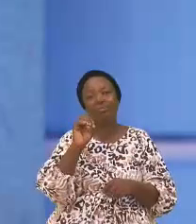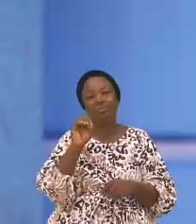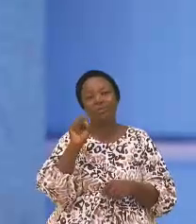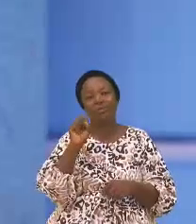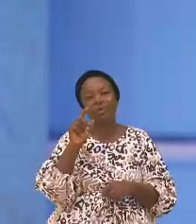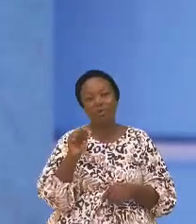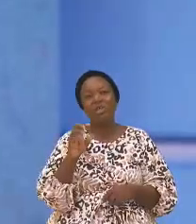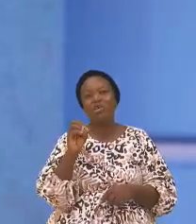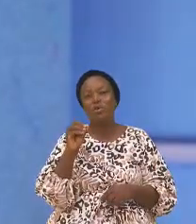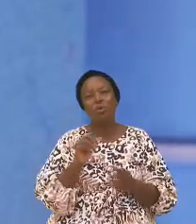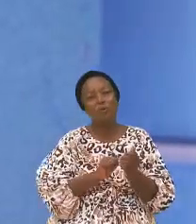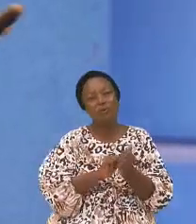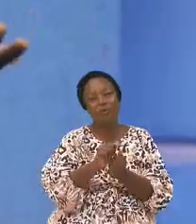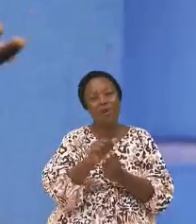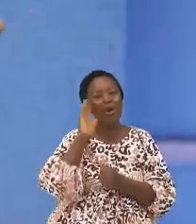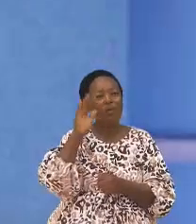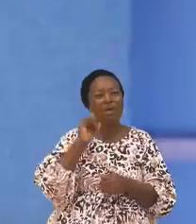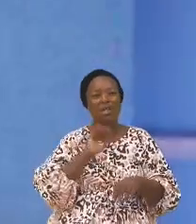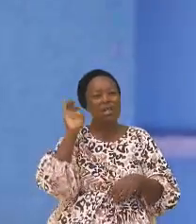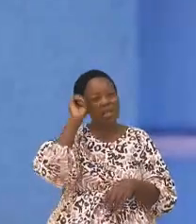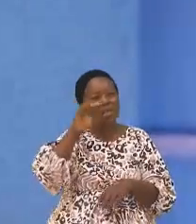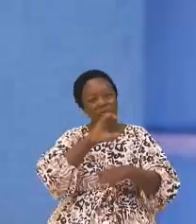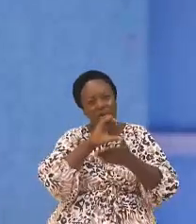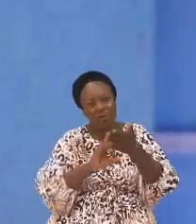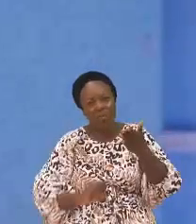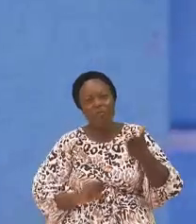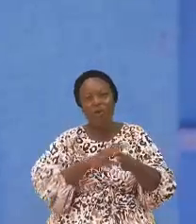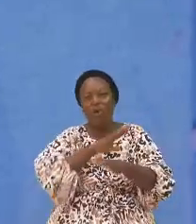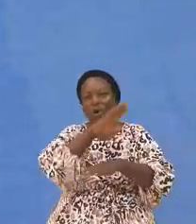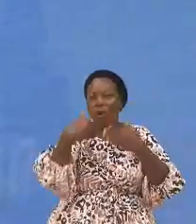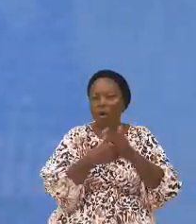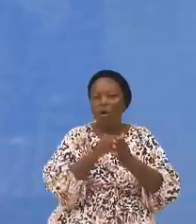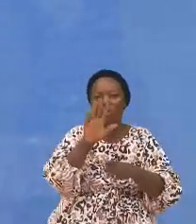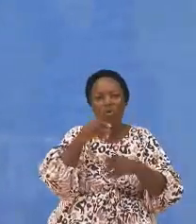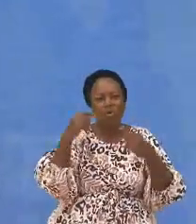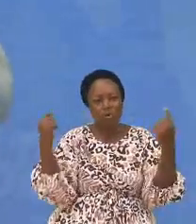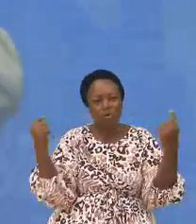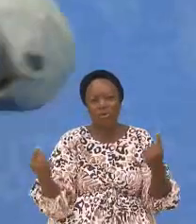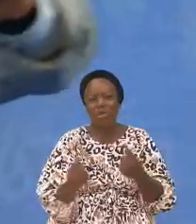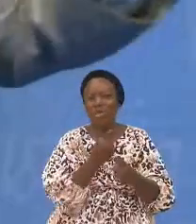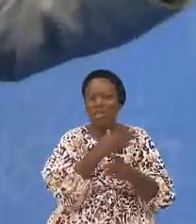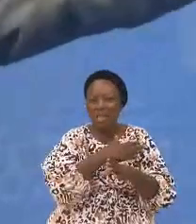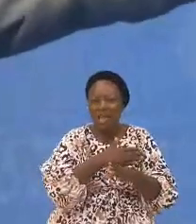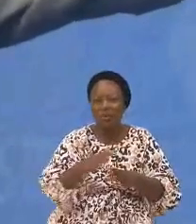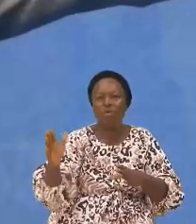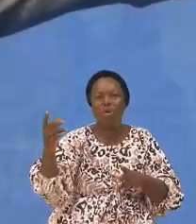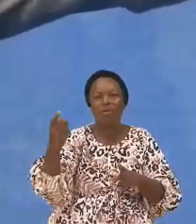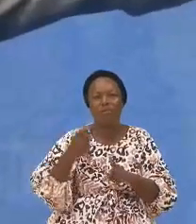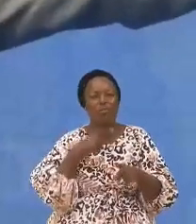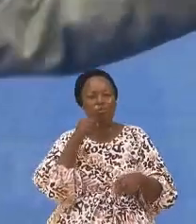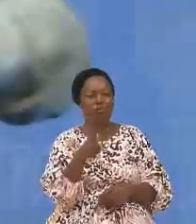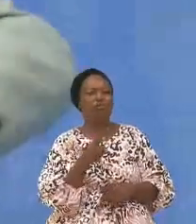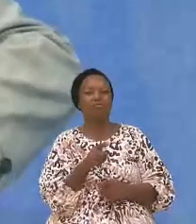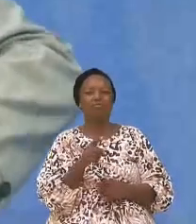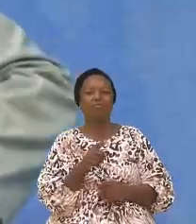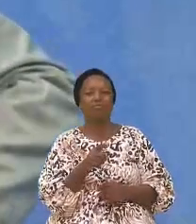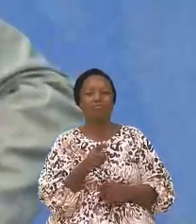from the west, so far will he remove all your